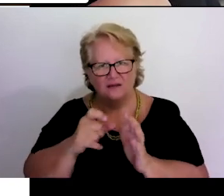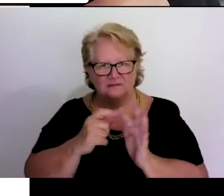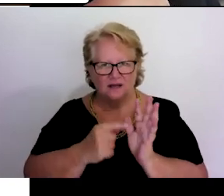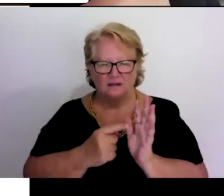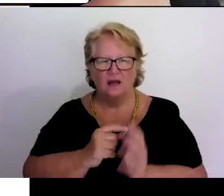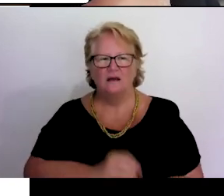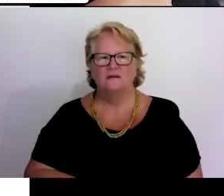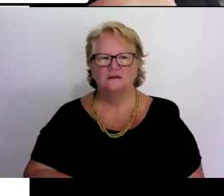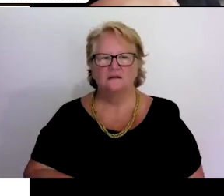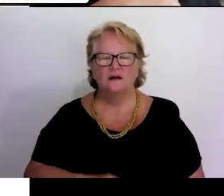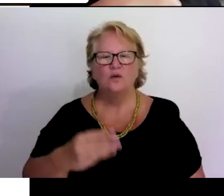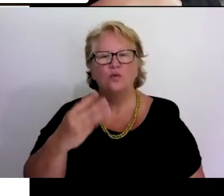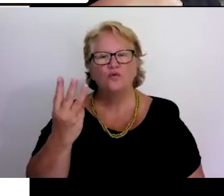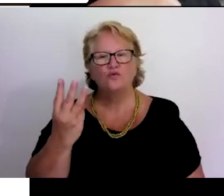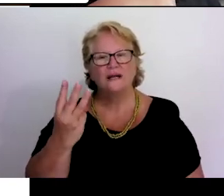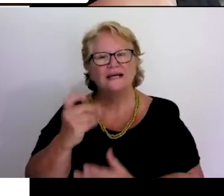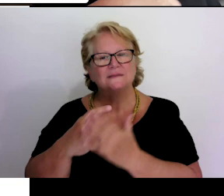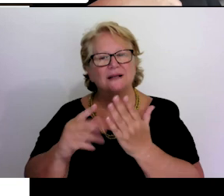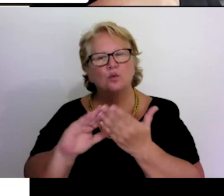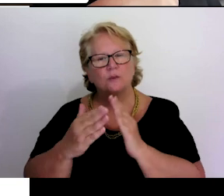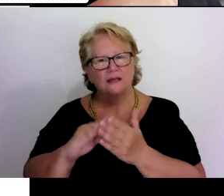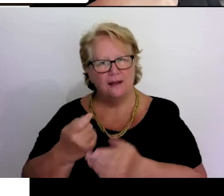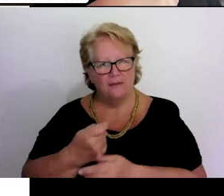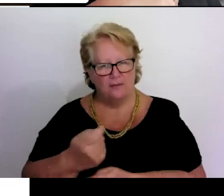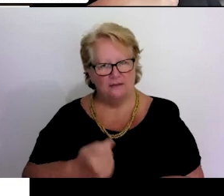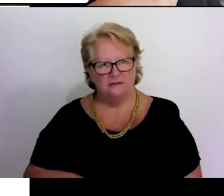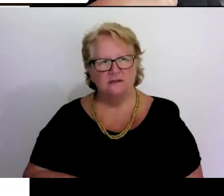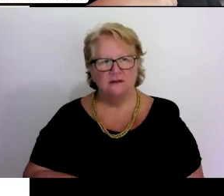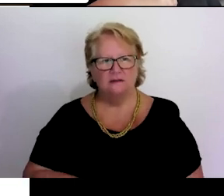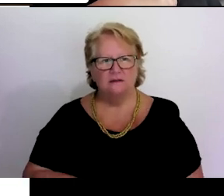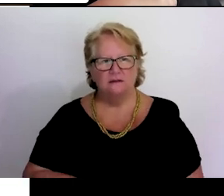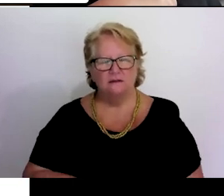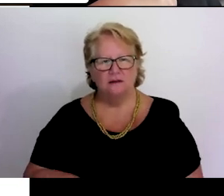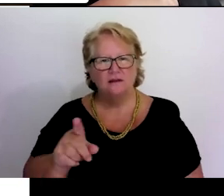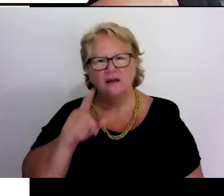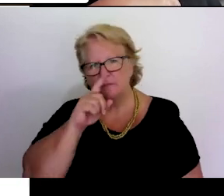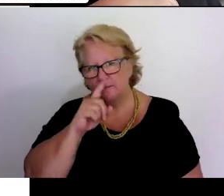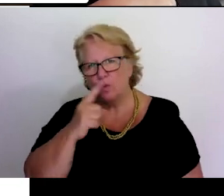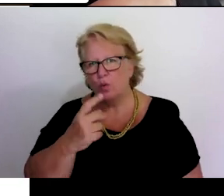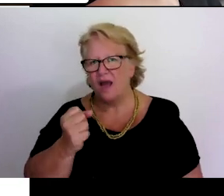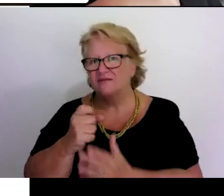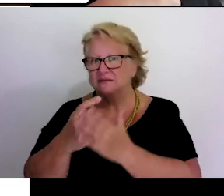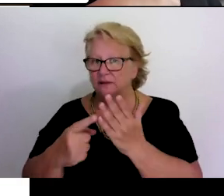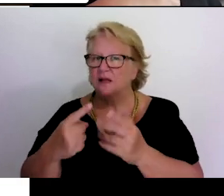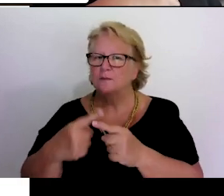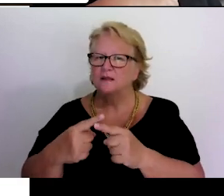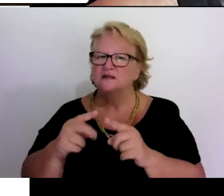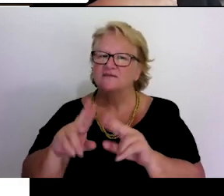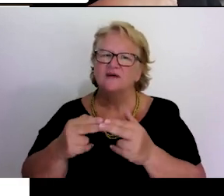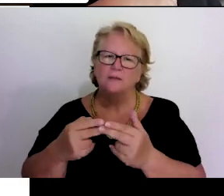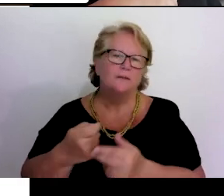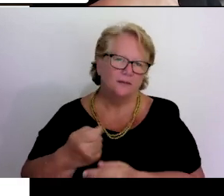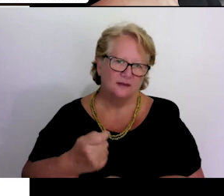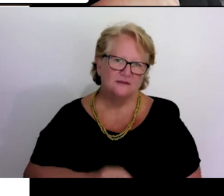3 disability community members who are mainly people with disability and family members. So